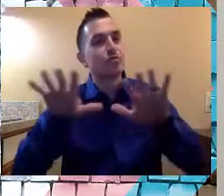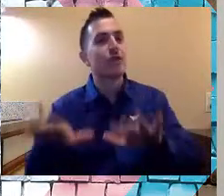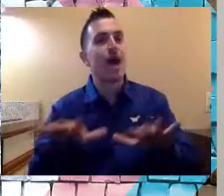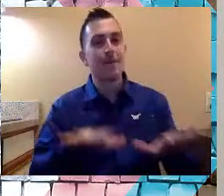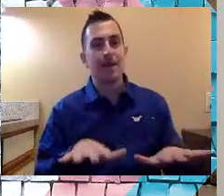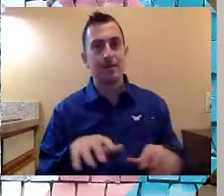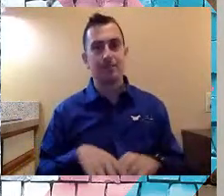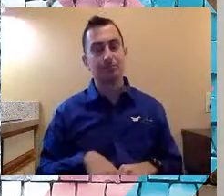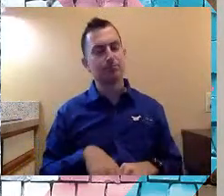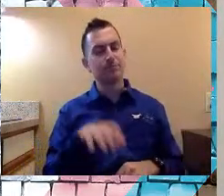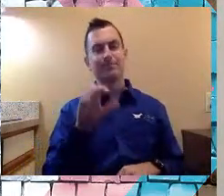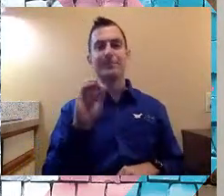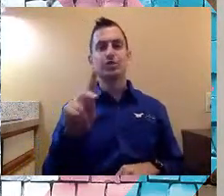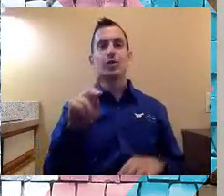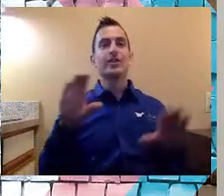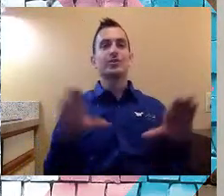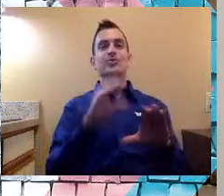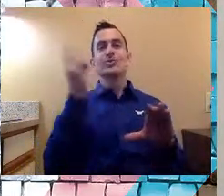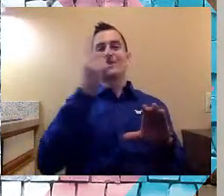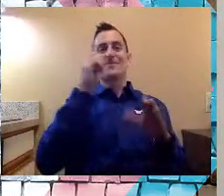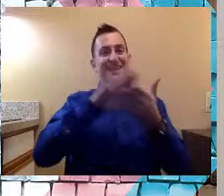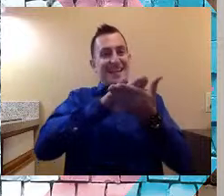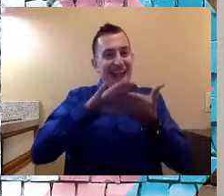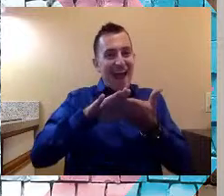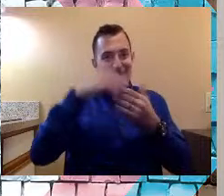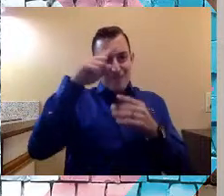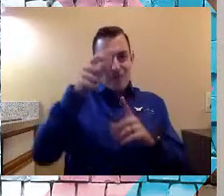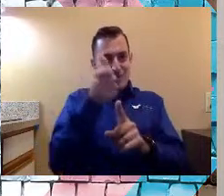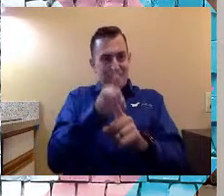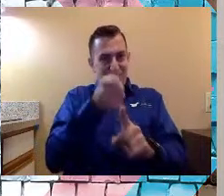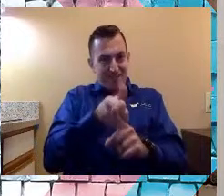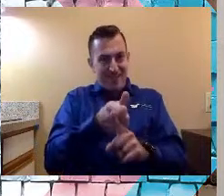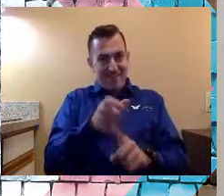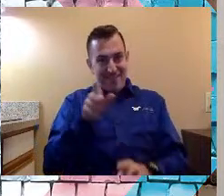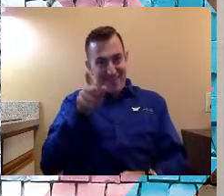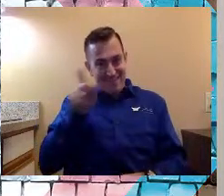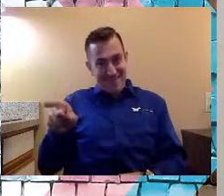nice for yourself. This boy has bought